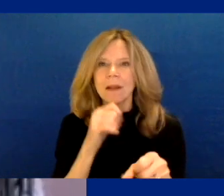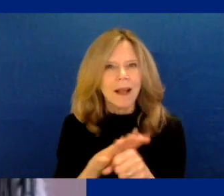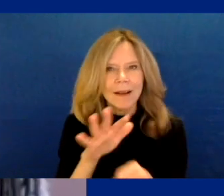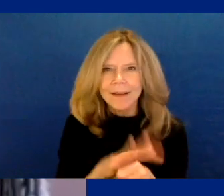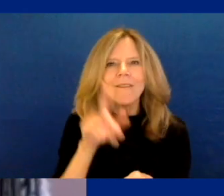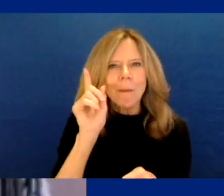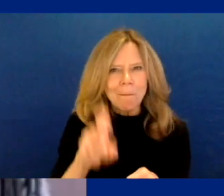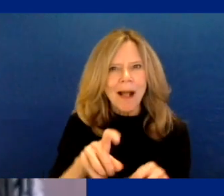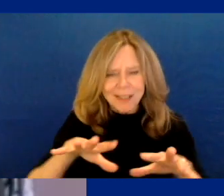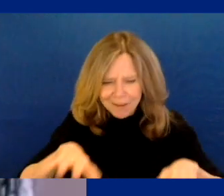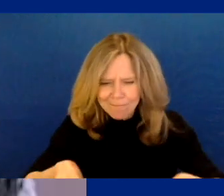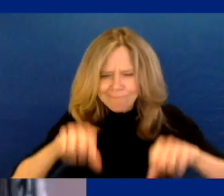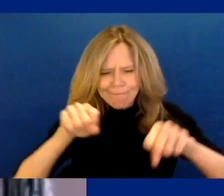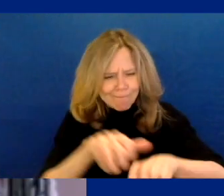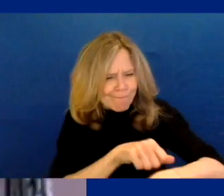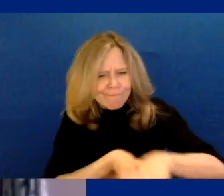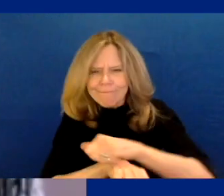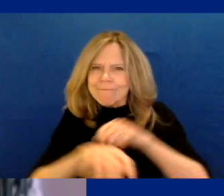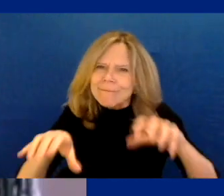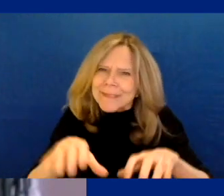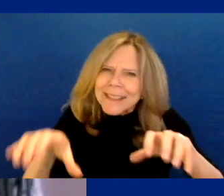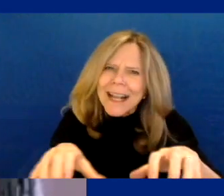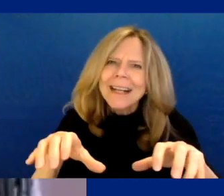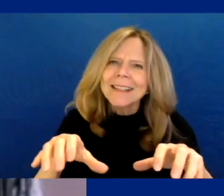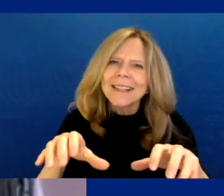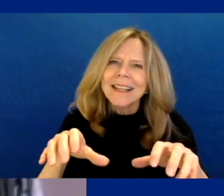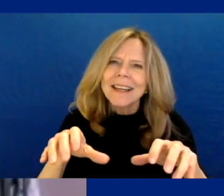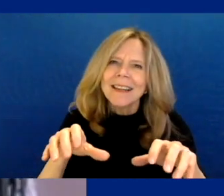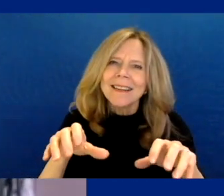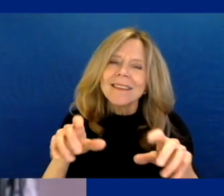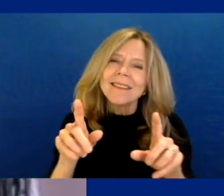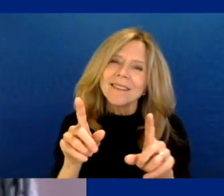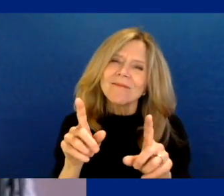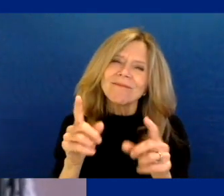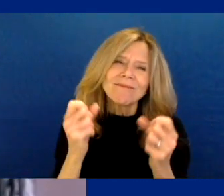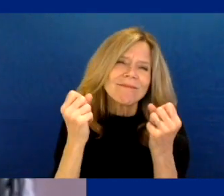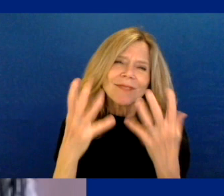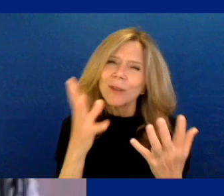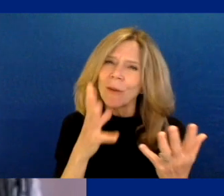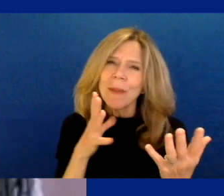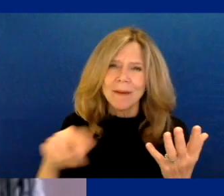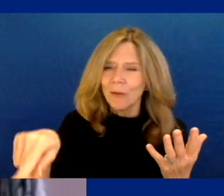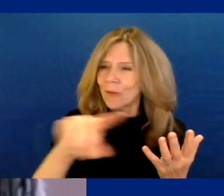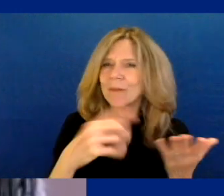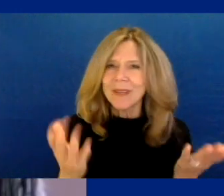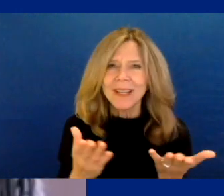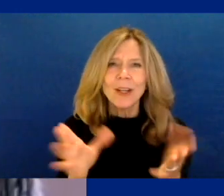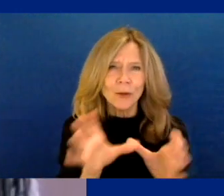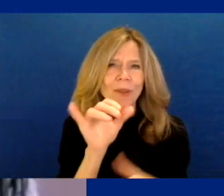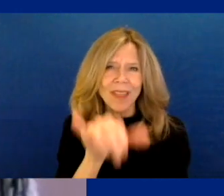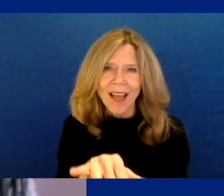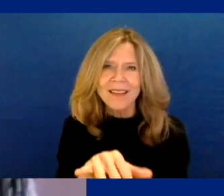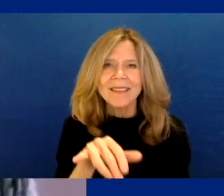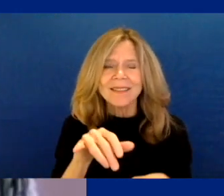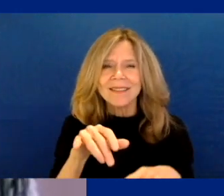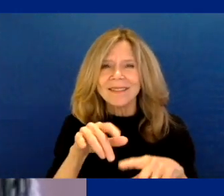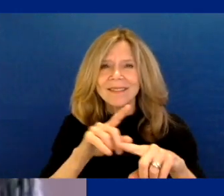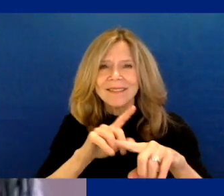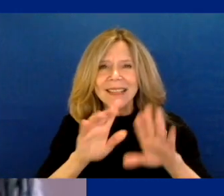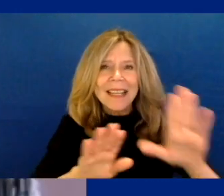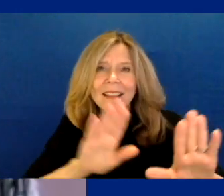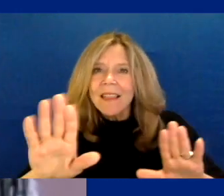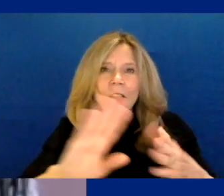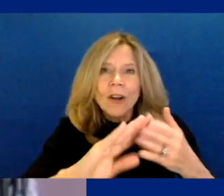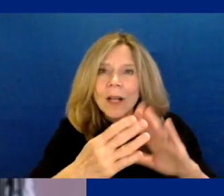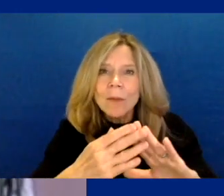walk my talk. And as so many women are doing in